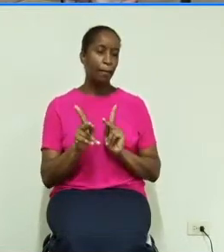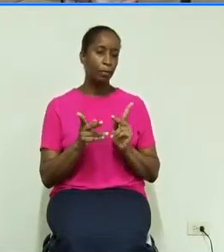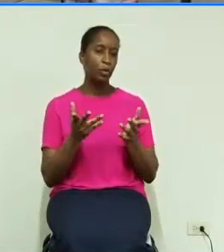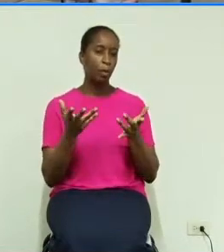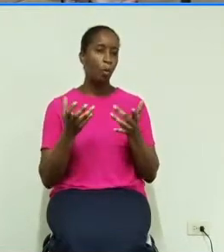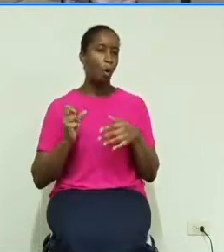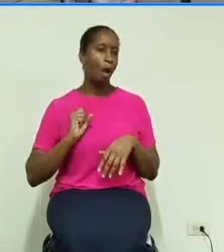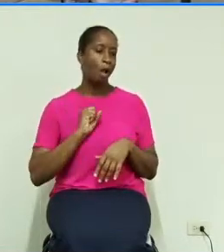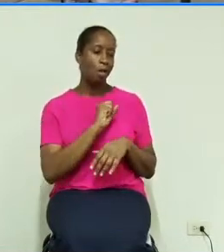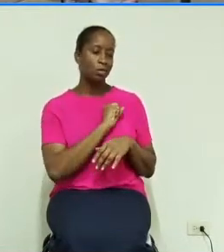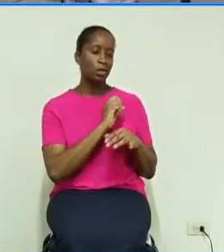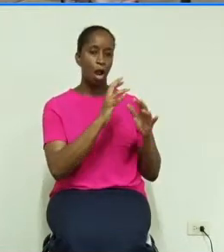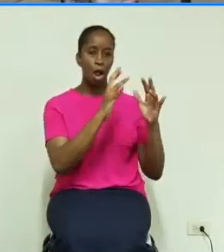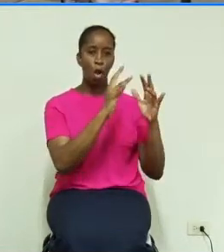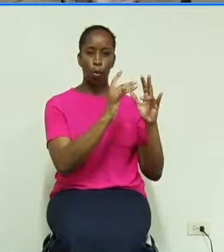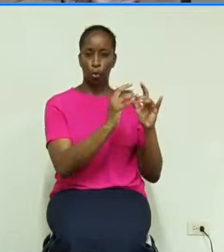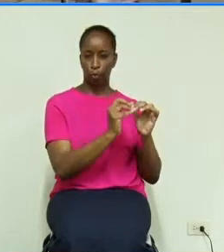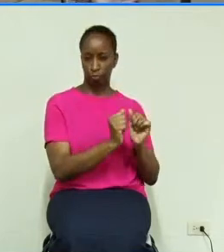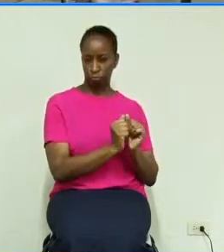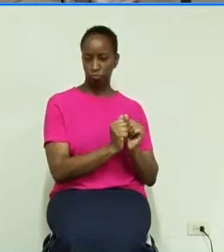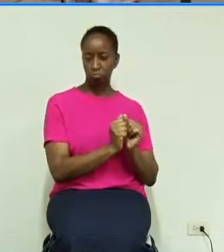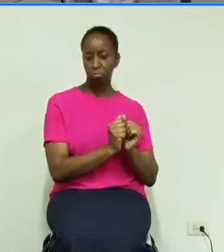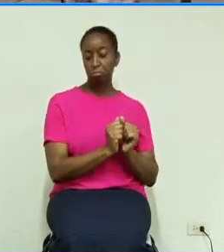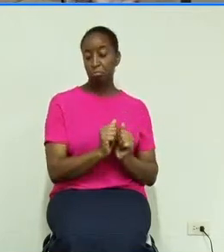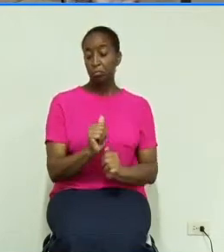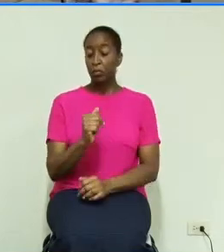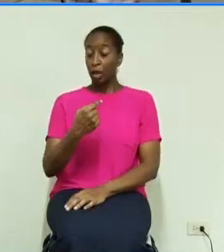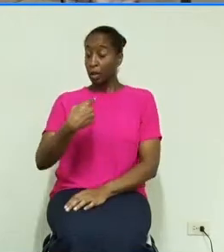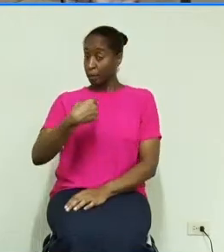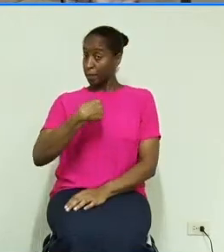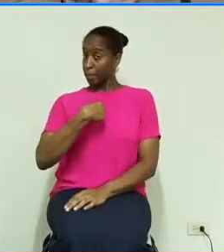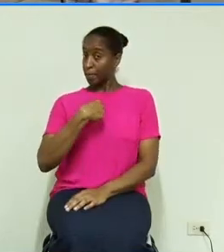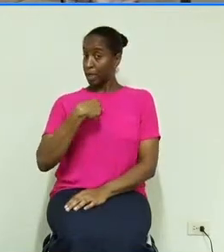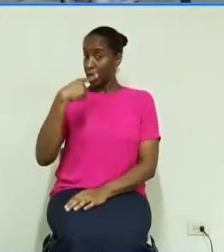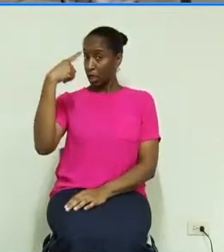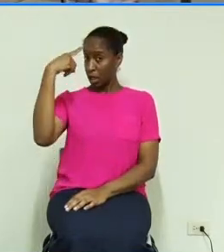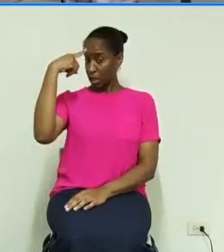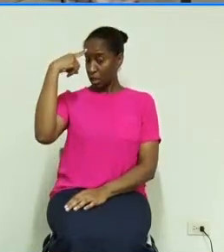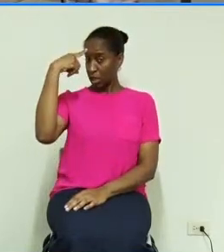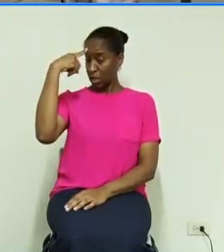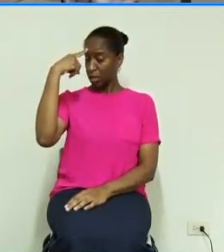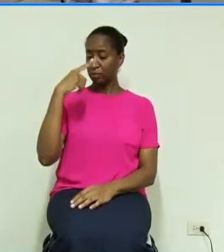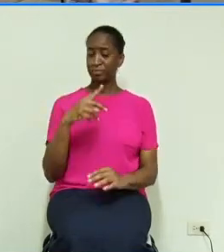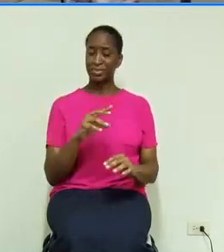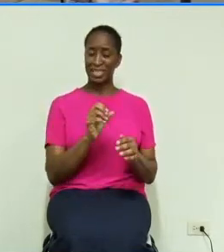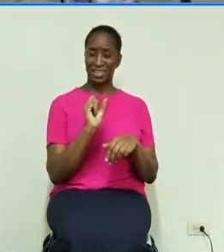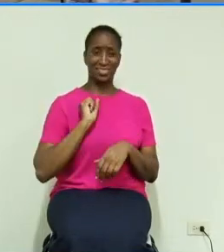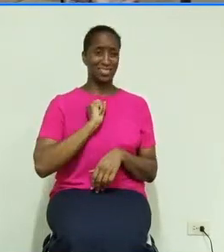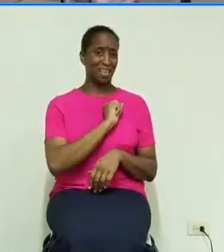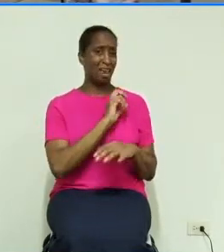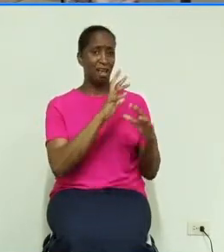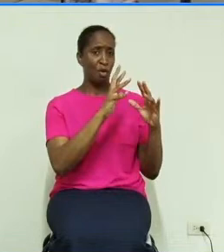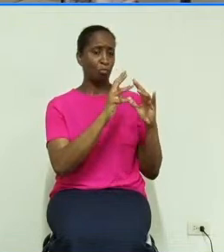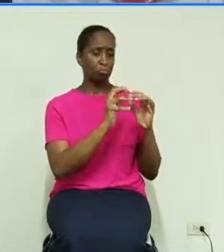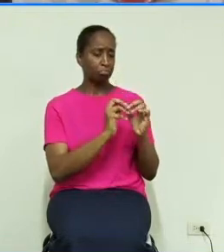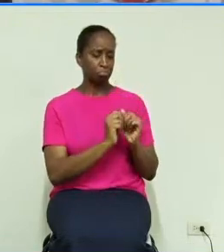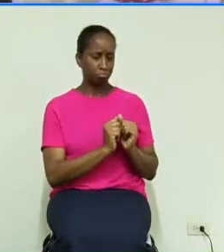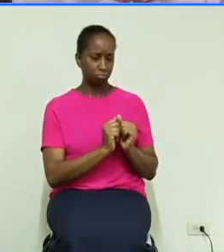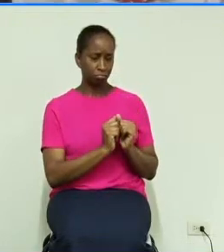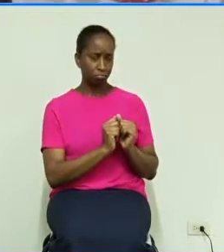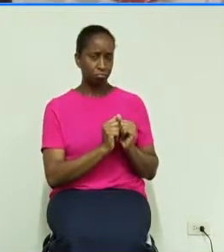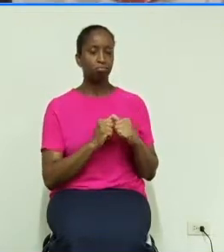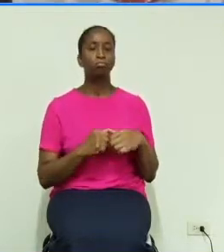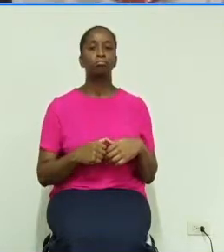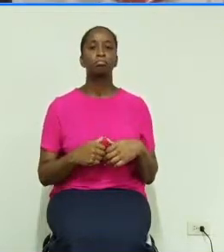do not support that view. My own view is that if we wish to have a more inclusionary society at the